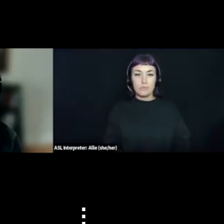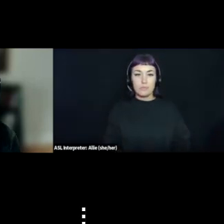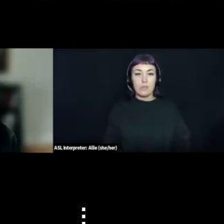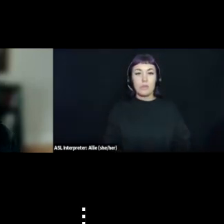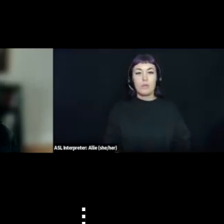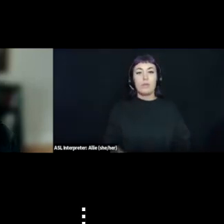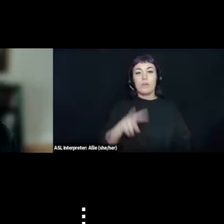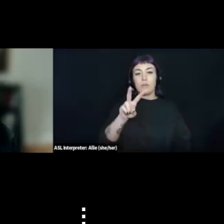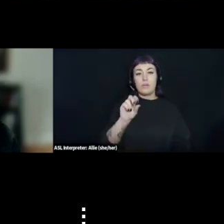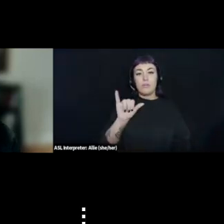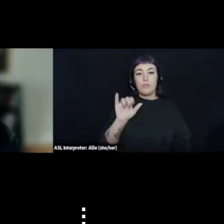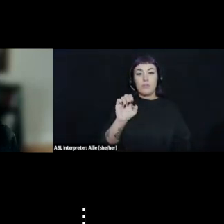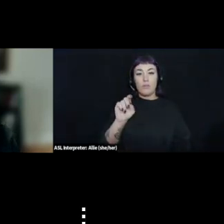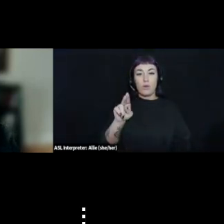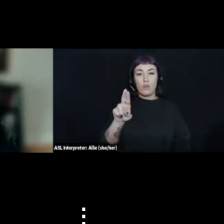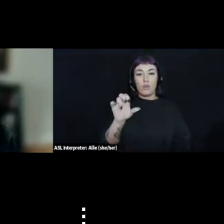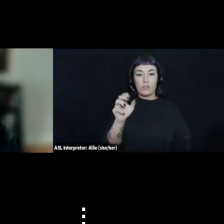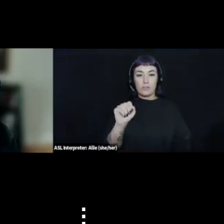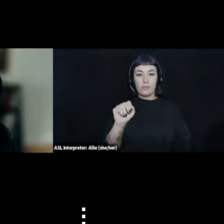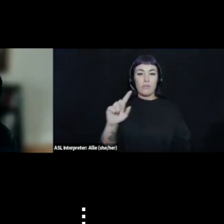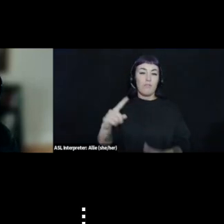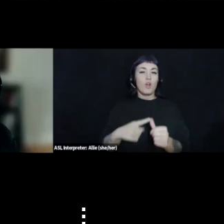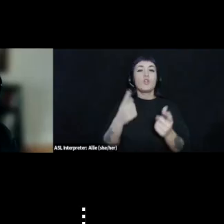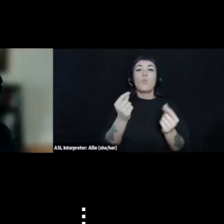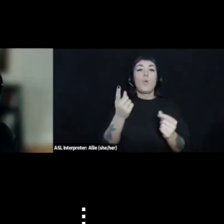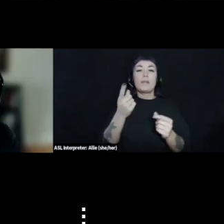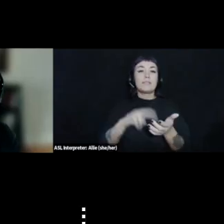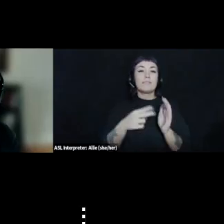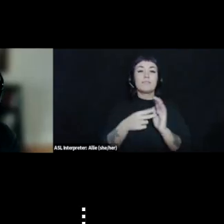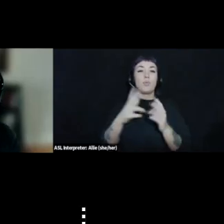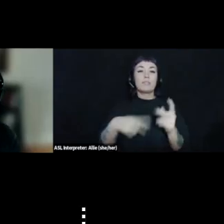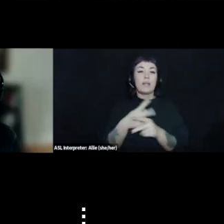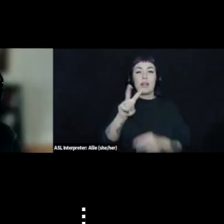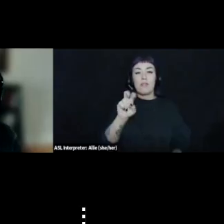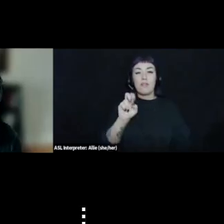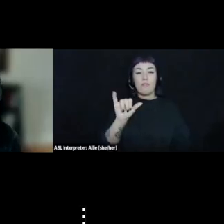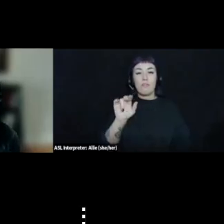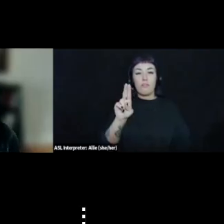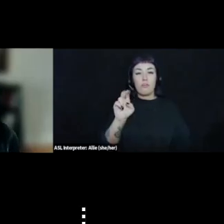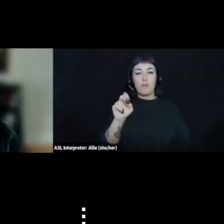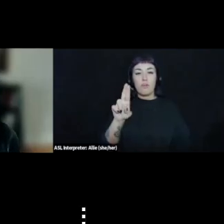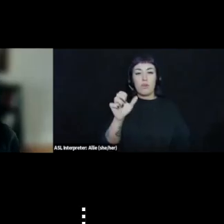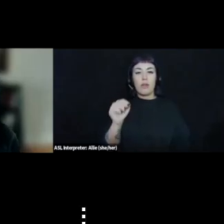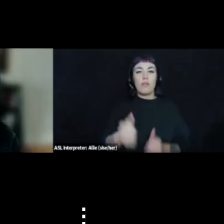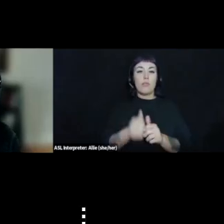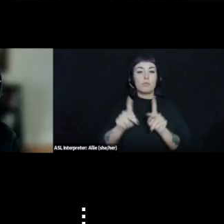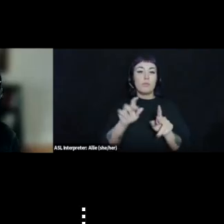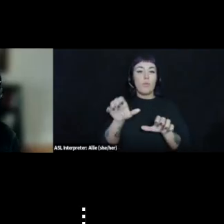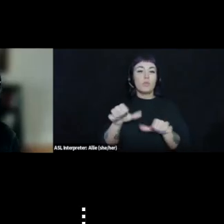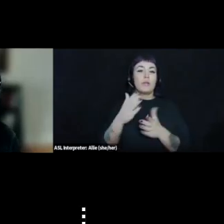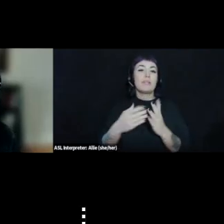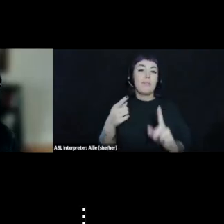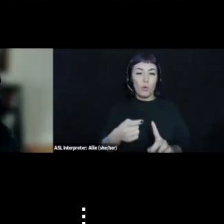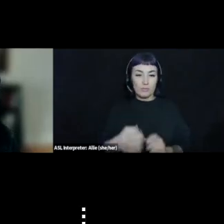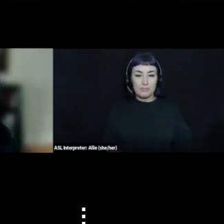All right, so voyeurism. So first I want to ask, what is a form of voyeurism that most people do at some point?